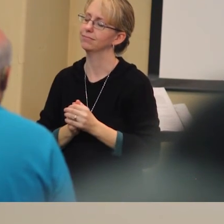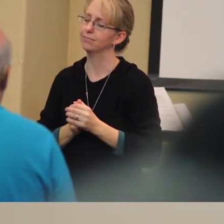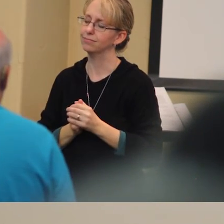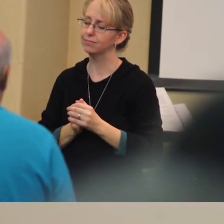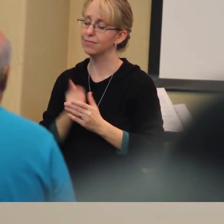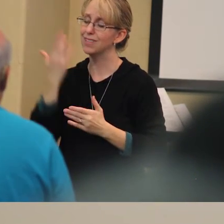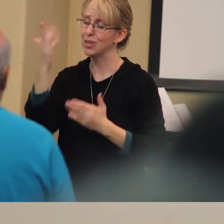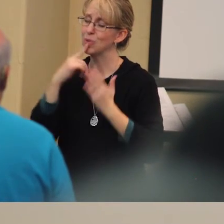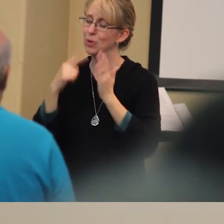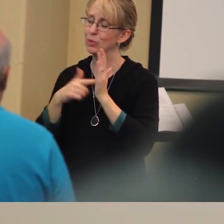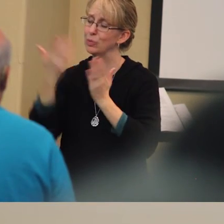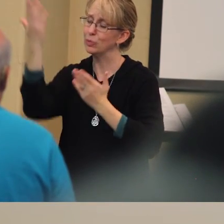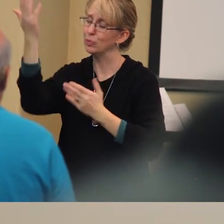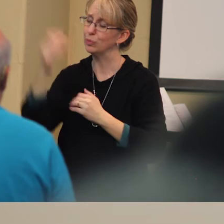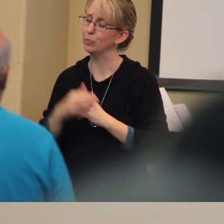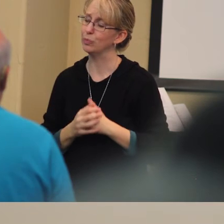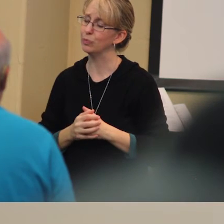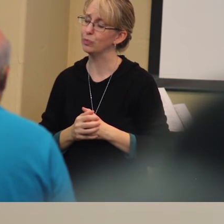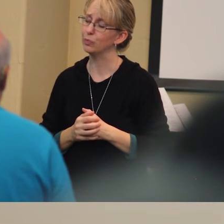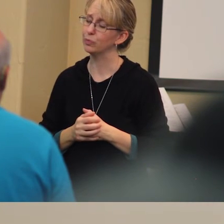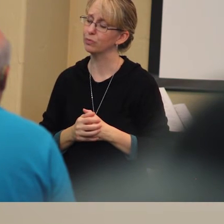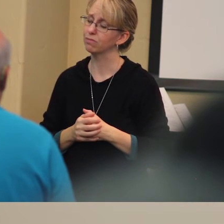really do.